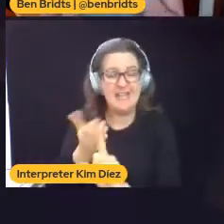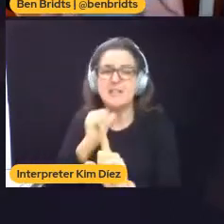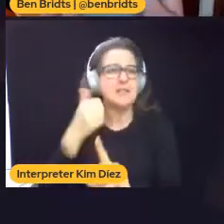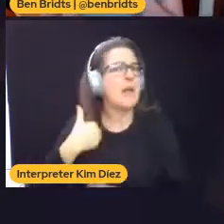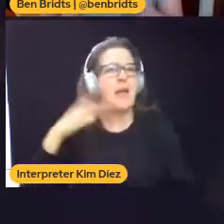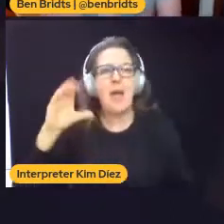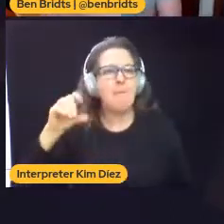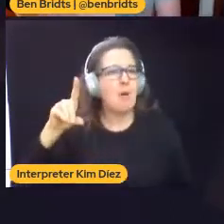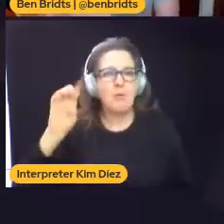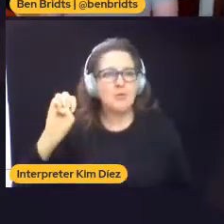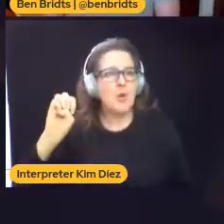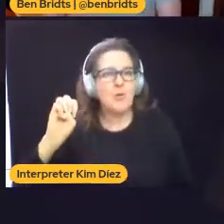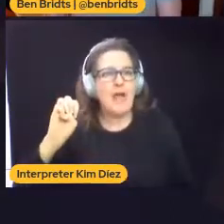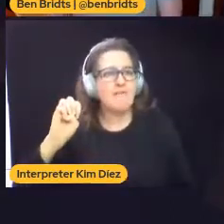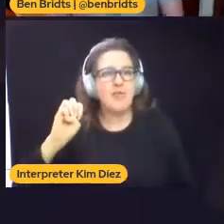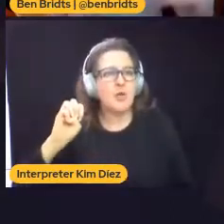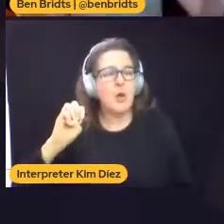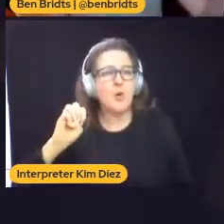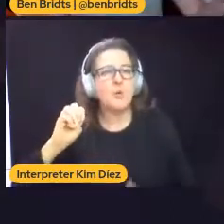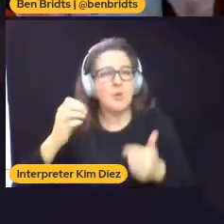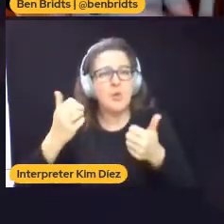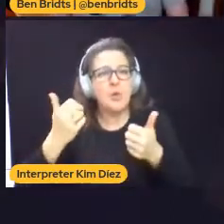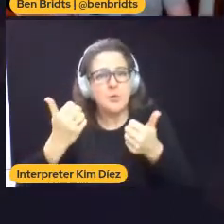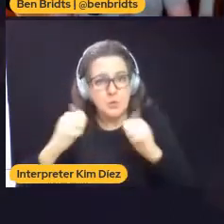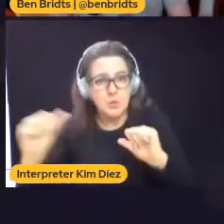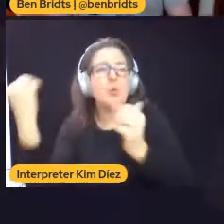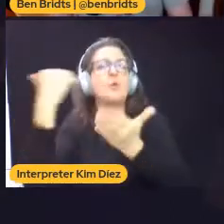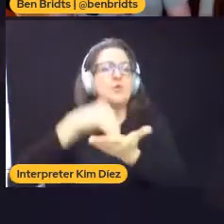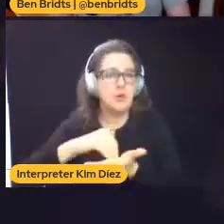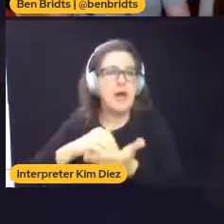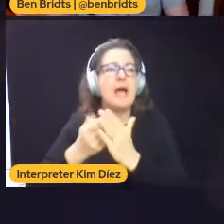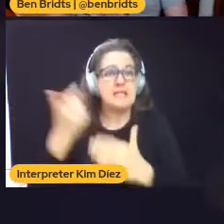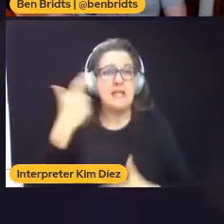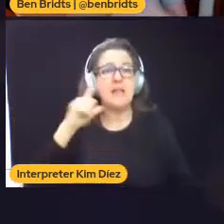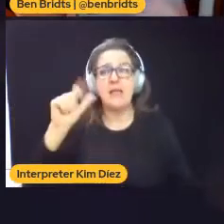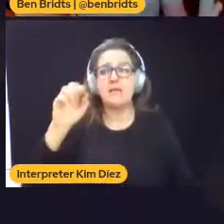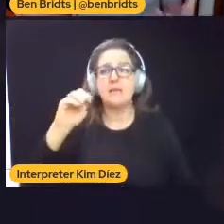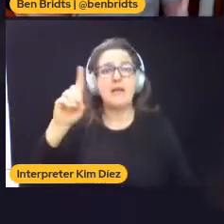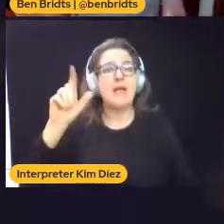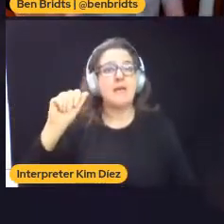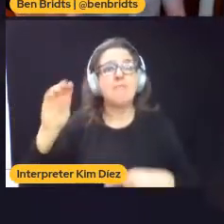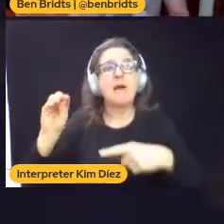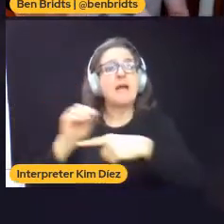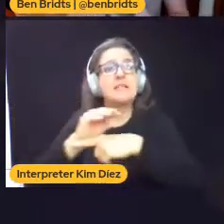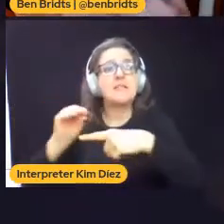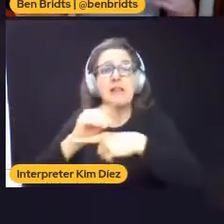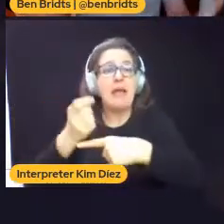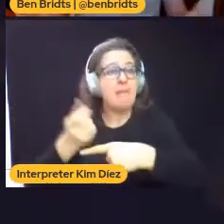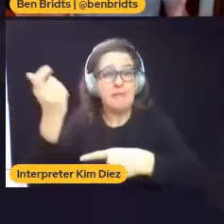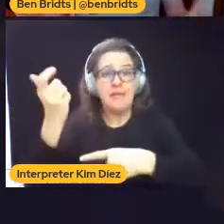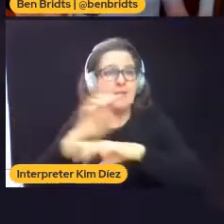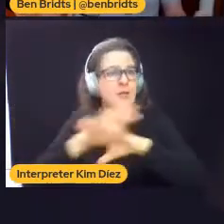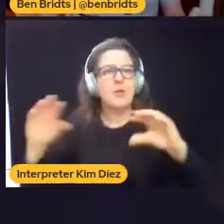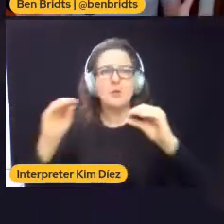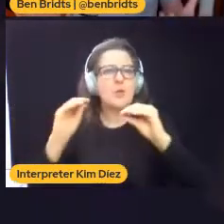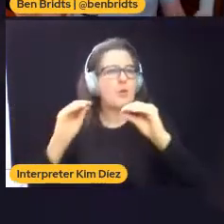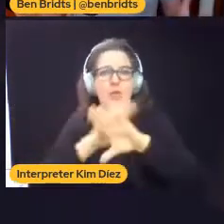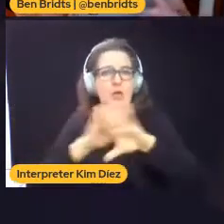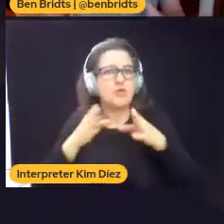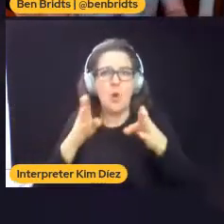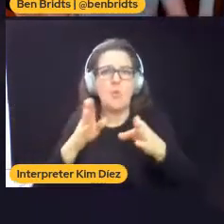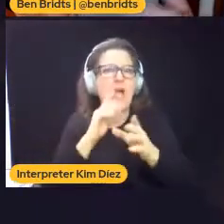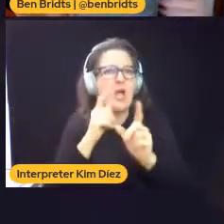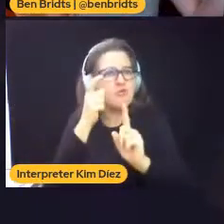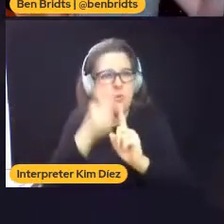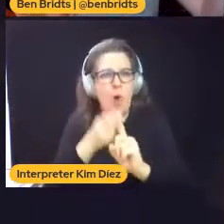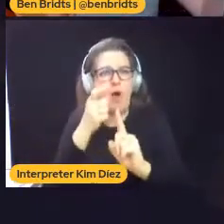to retry that delete, because that Lambda function got deleted. So there's no way to automatically clean that up,